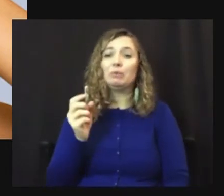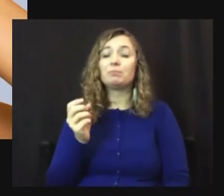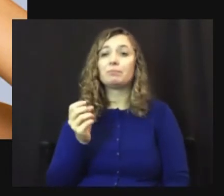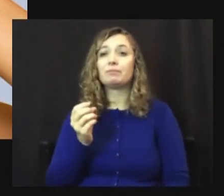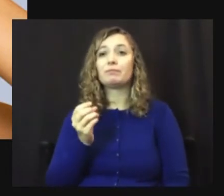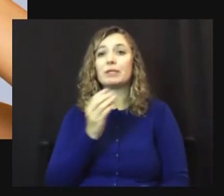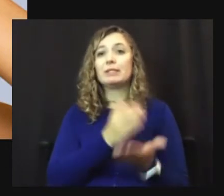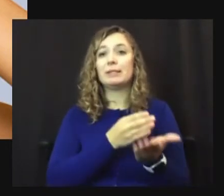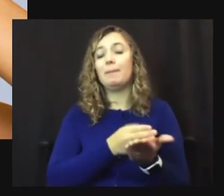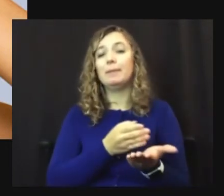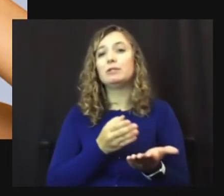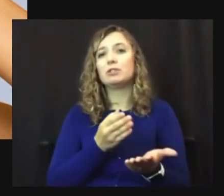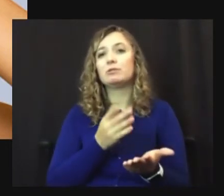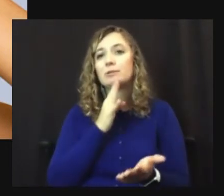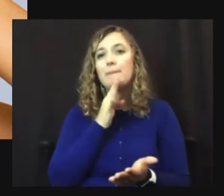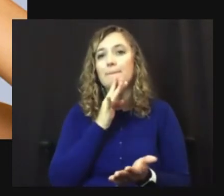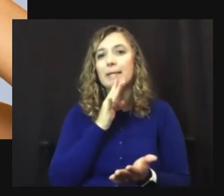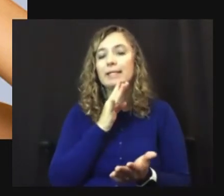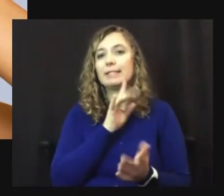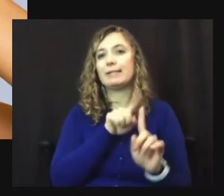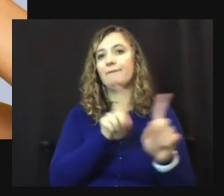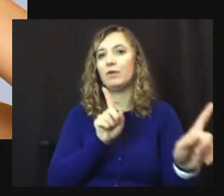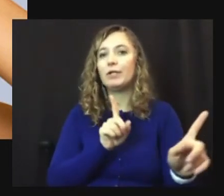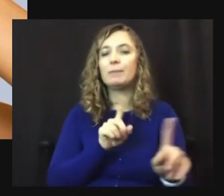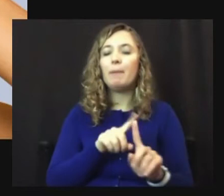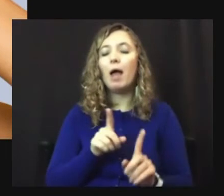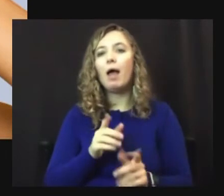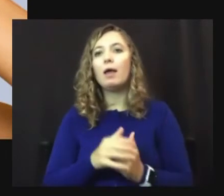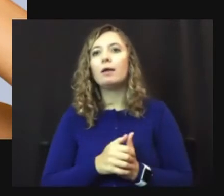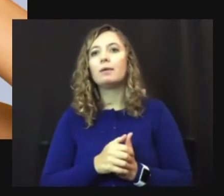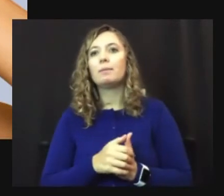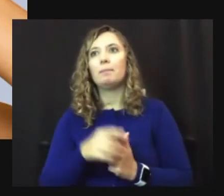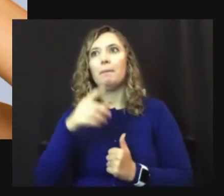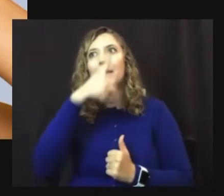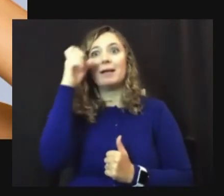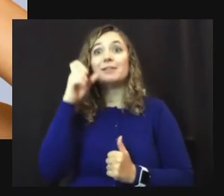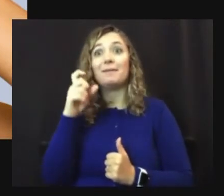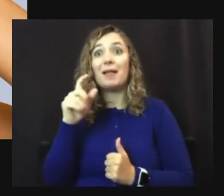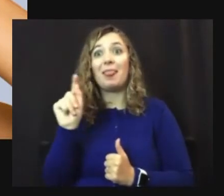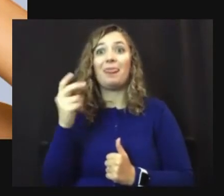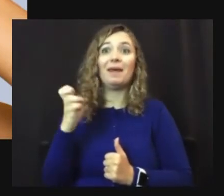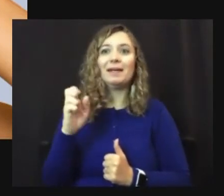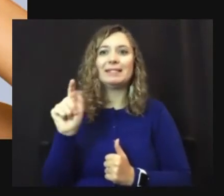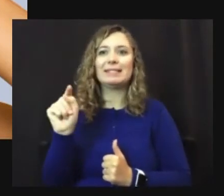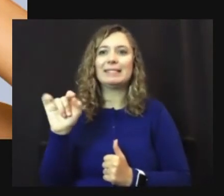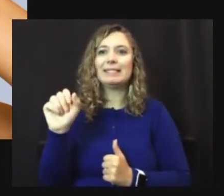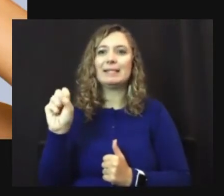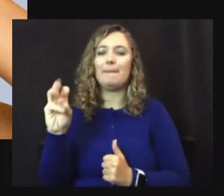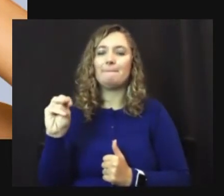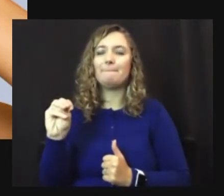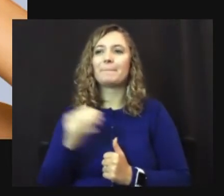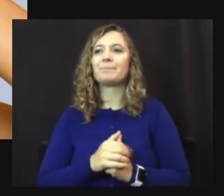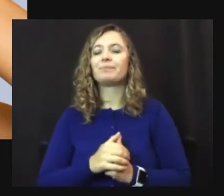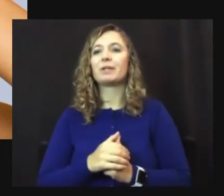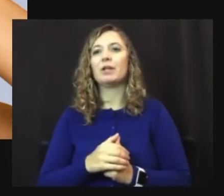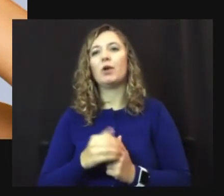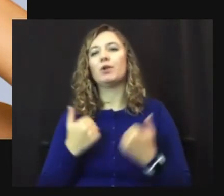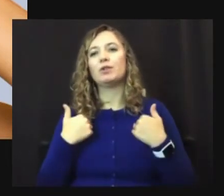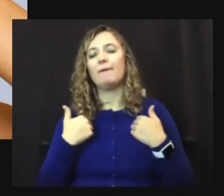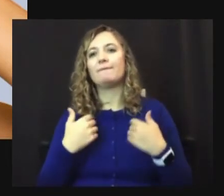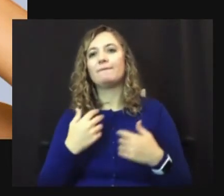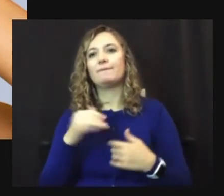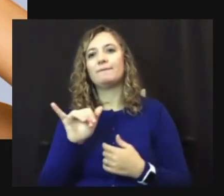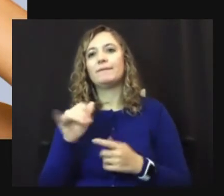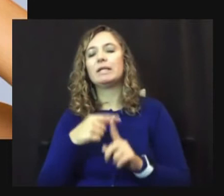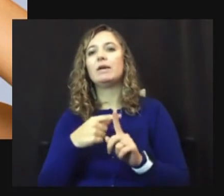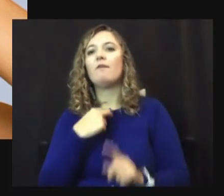speech differences, because the tisms, right? And I also have vocal cord dysfunction. So if you think that I